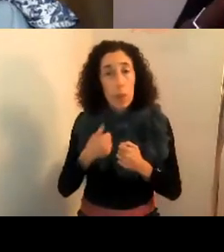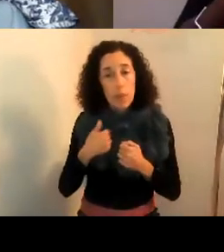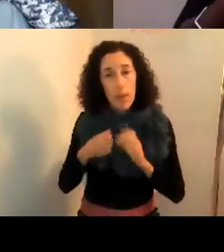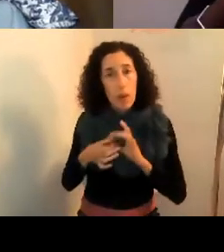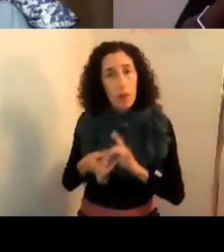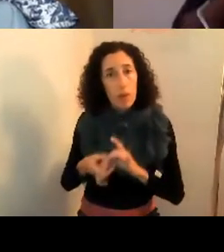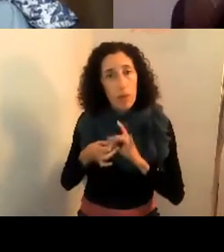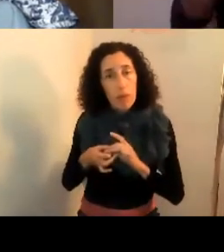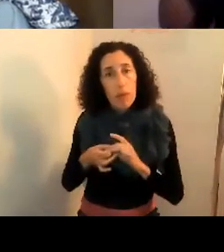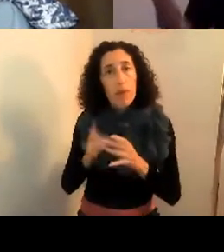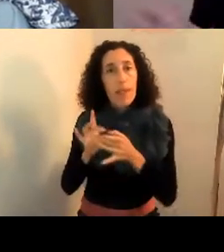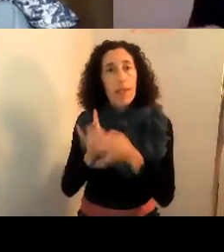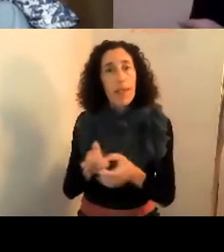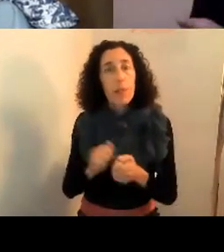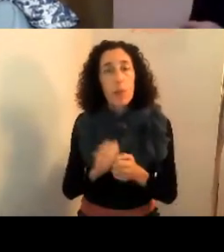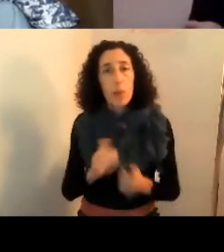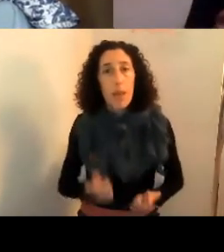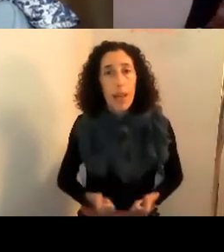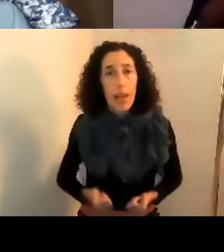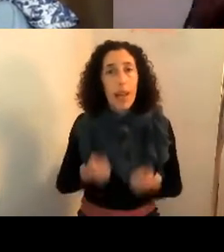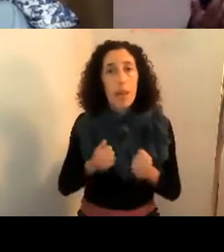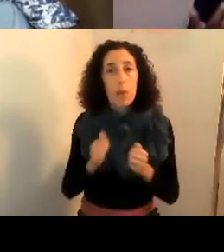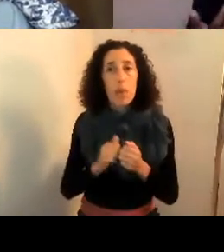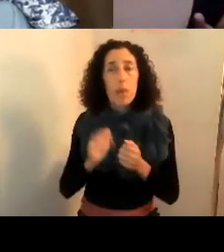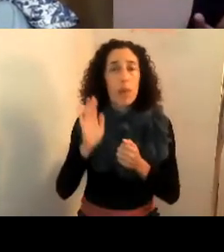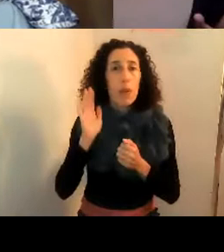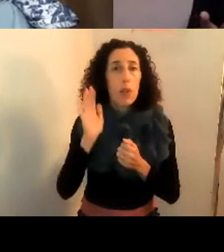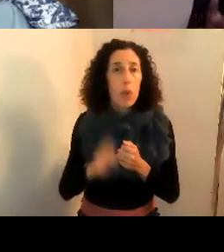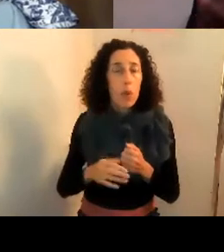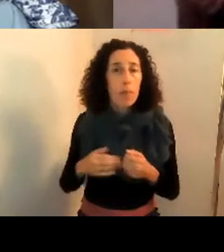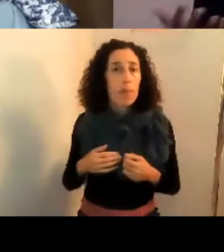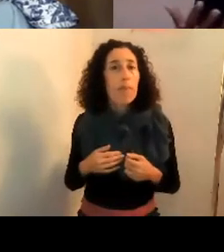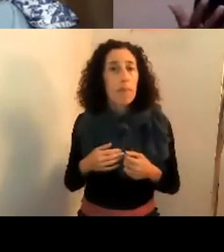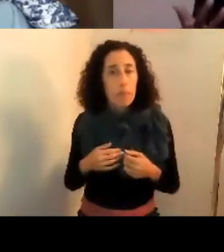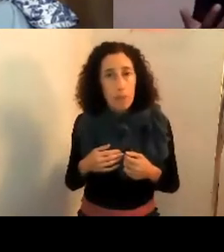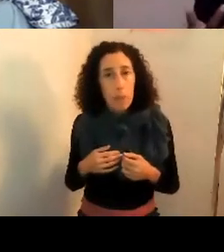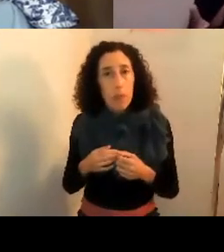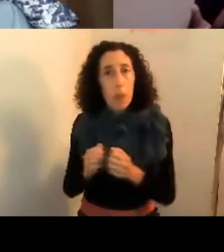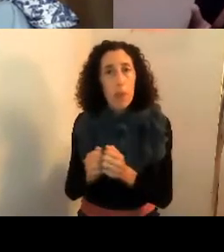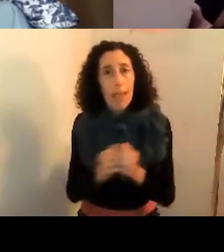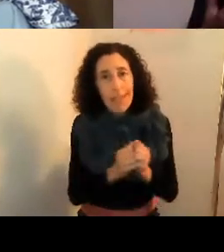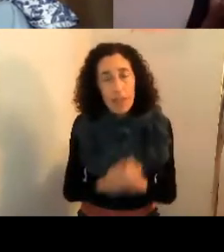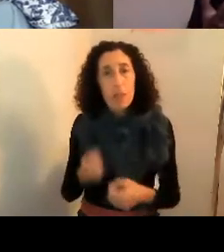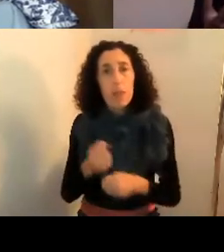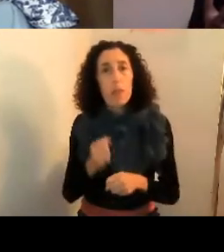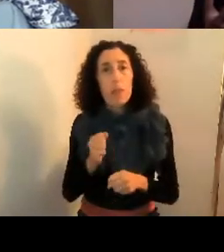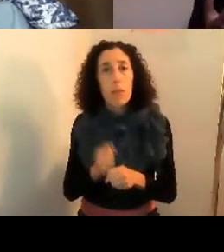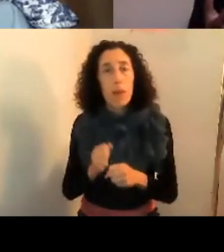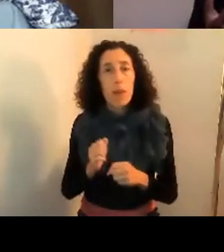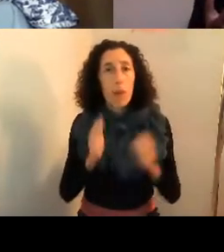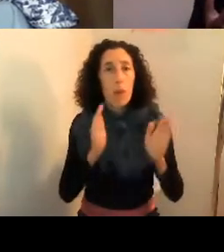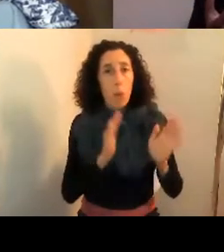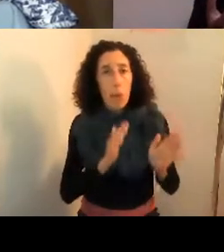your ancestral connection, and so that we can make our organizing more robust and from a place